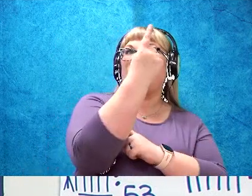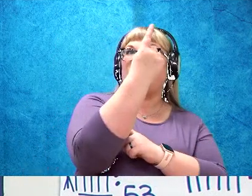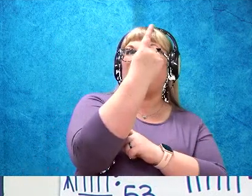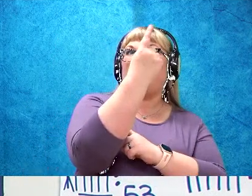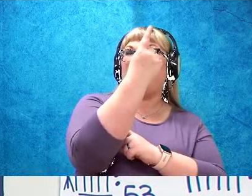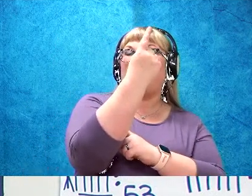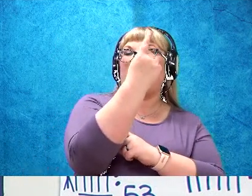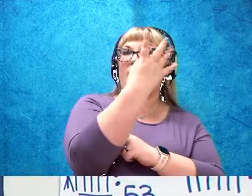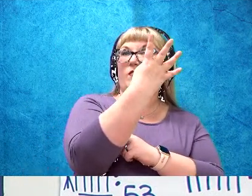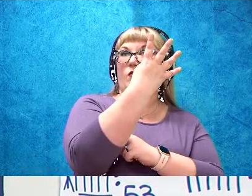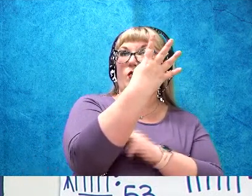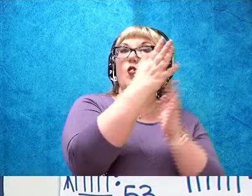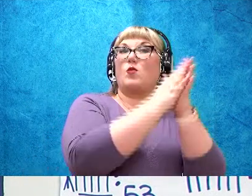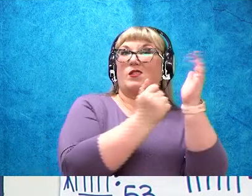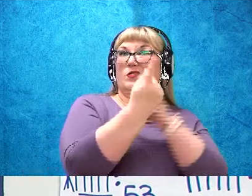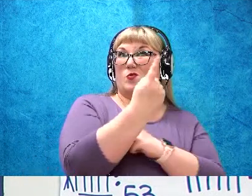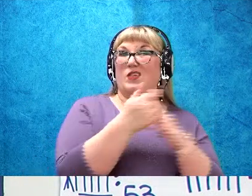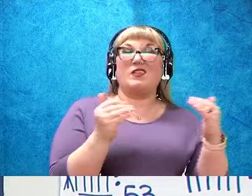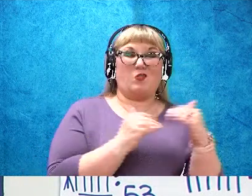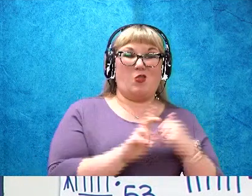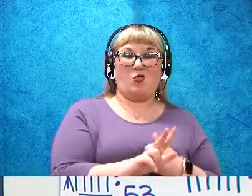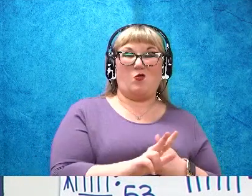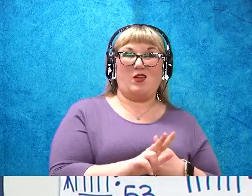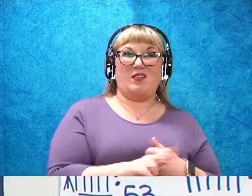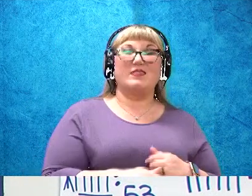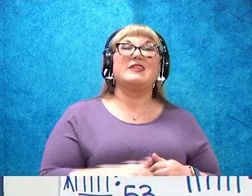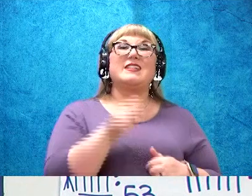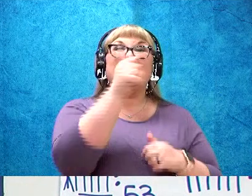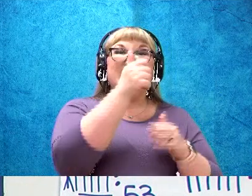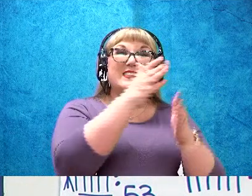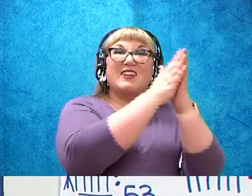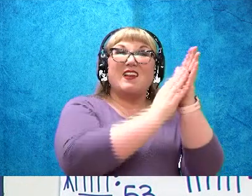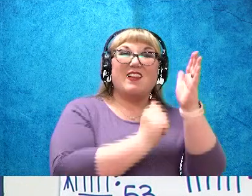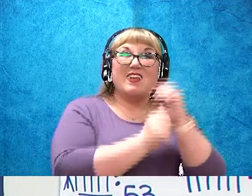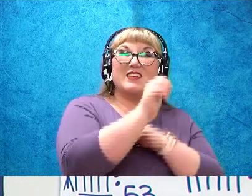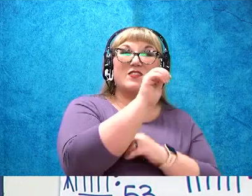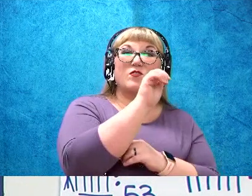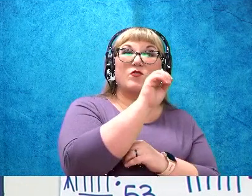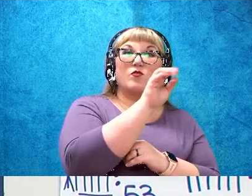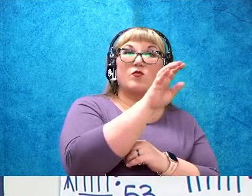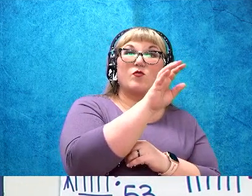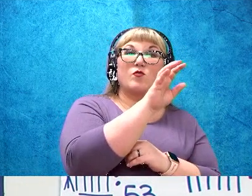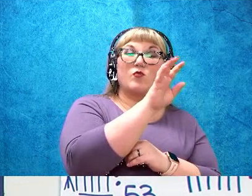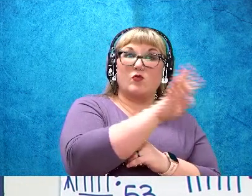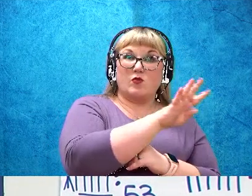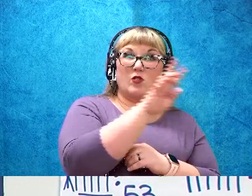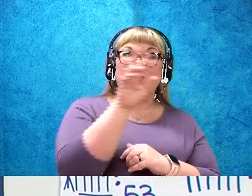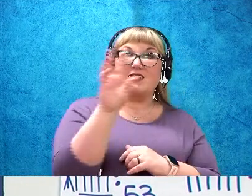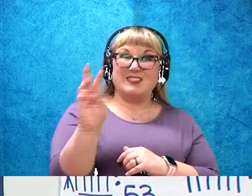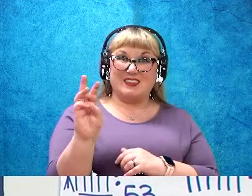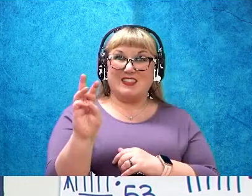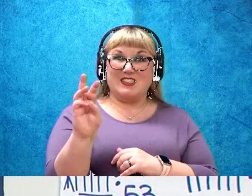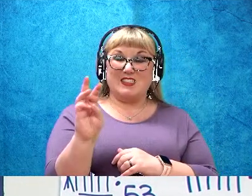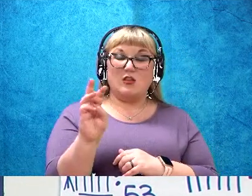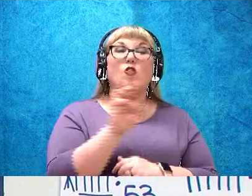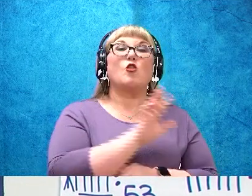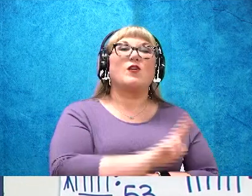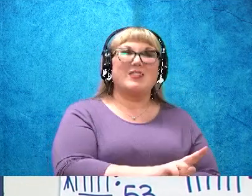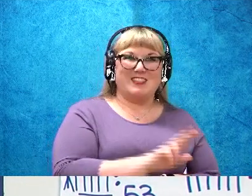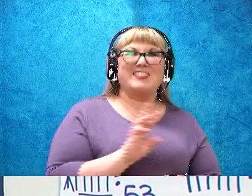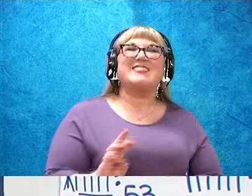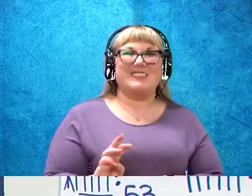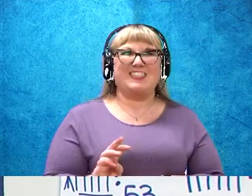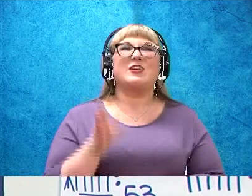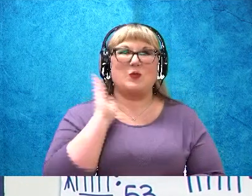us a 3. So 10 less than 46 is